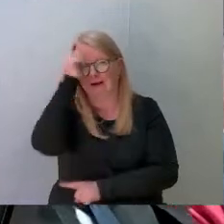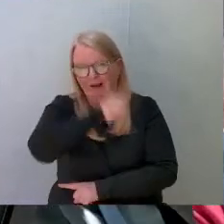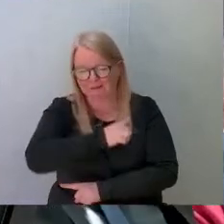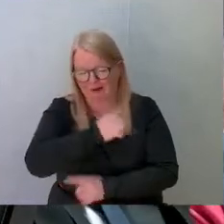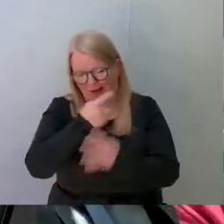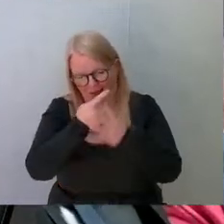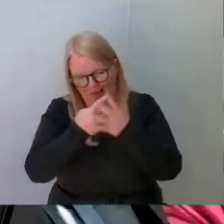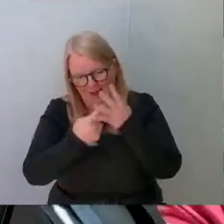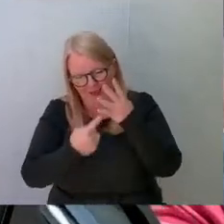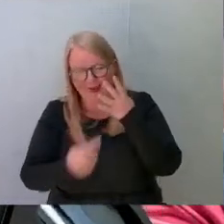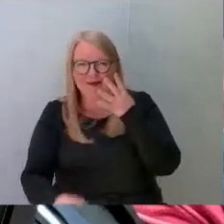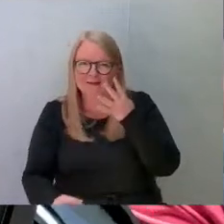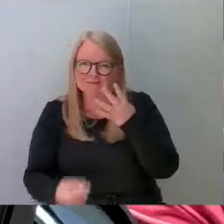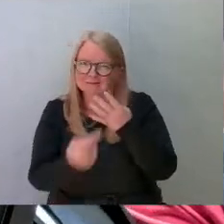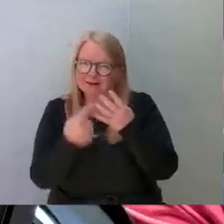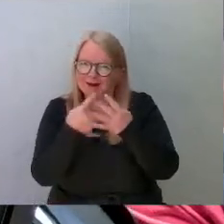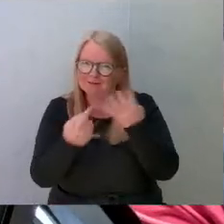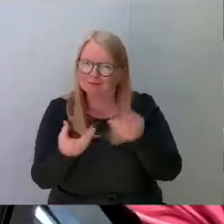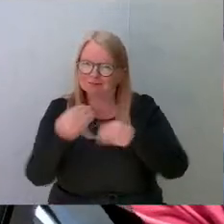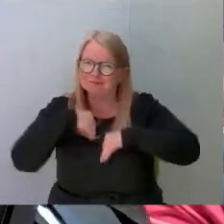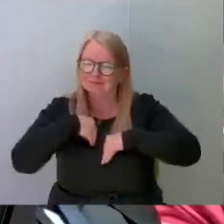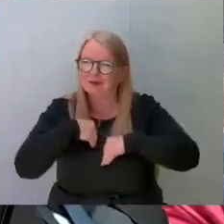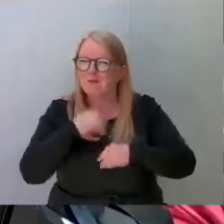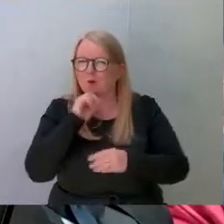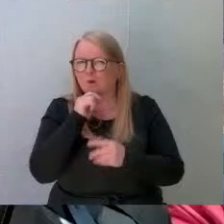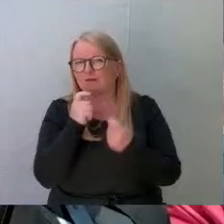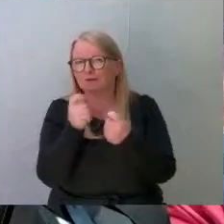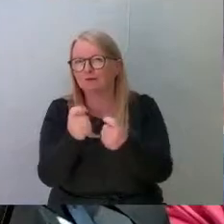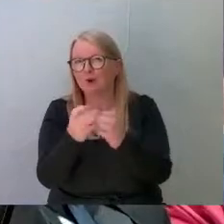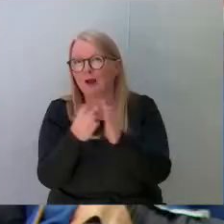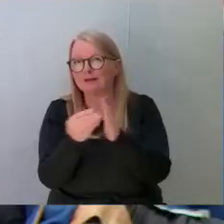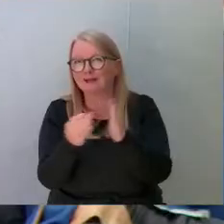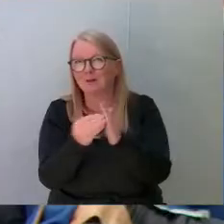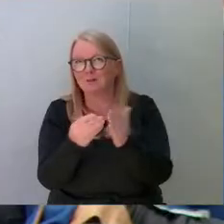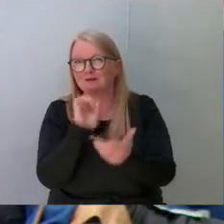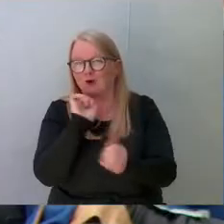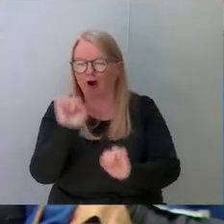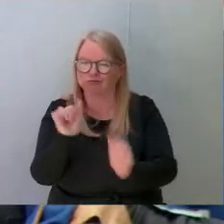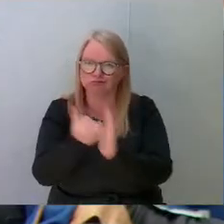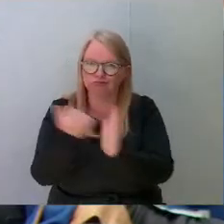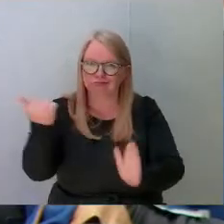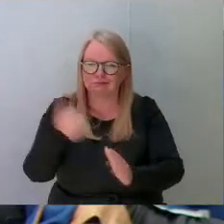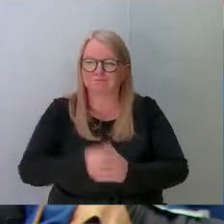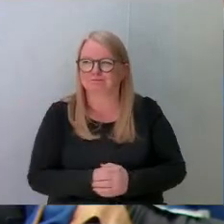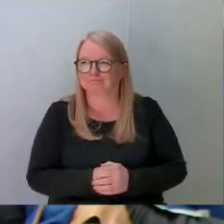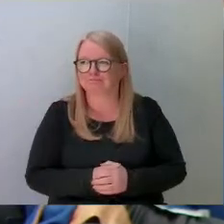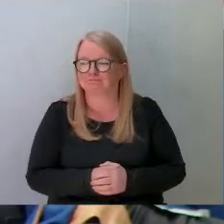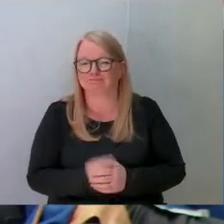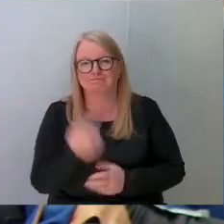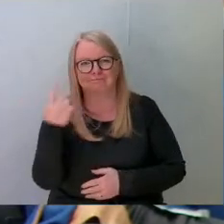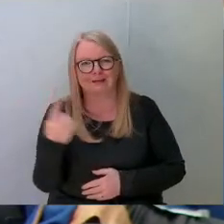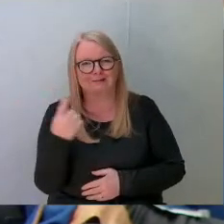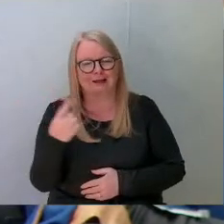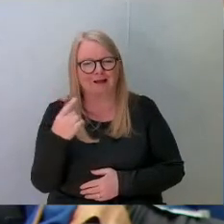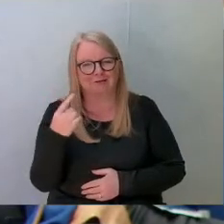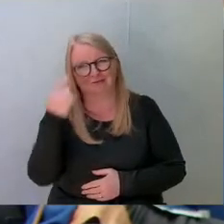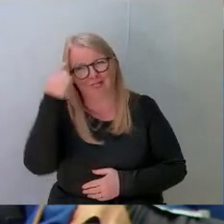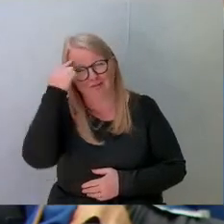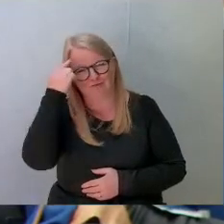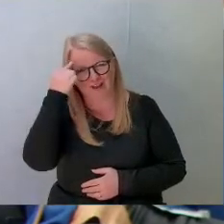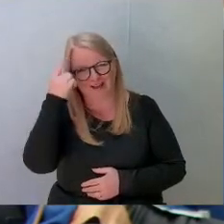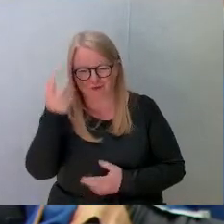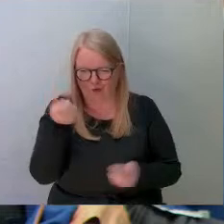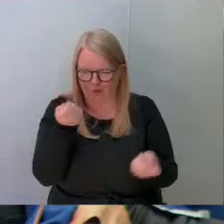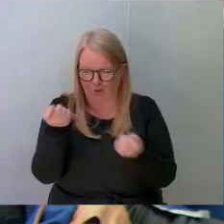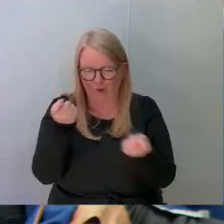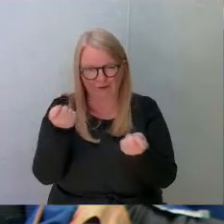amongst many other accolades. I'm going to give a couple of examples of her brilliance, though. Sharon was the brains and coordinating